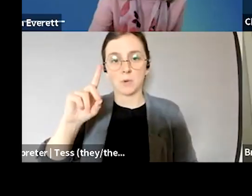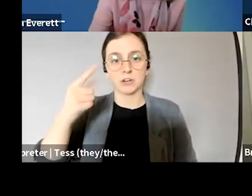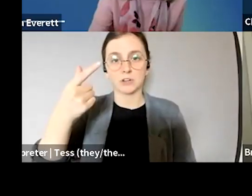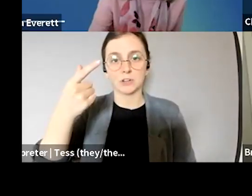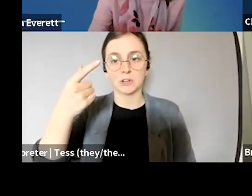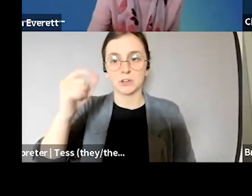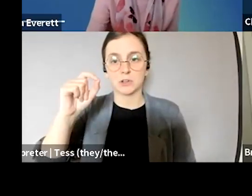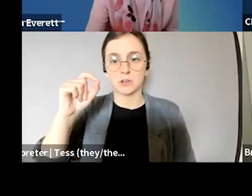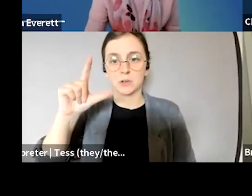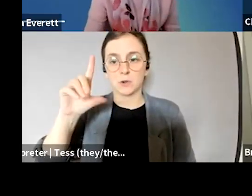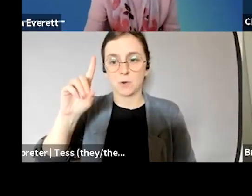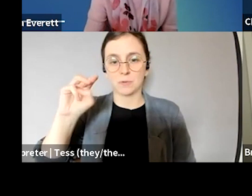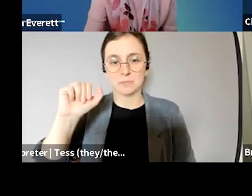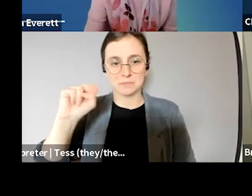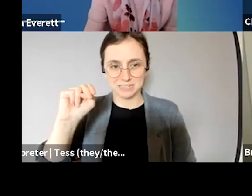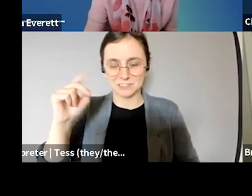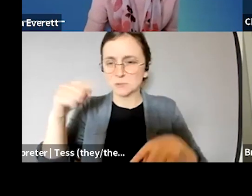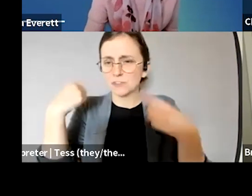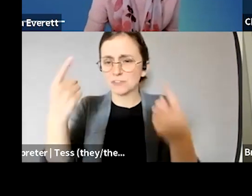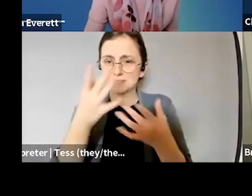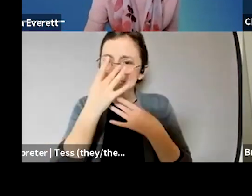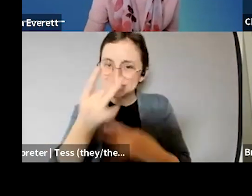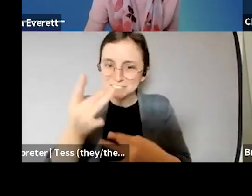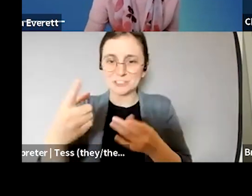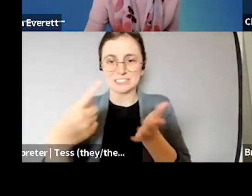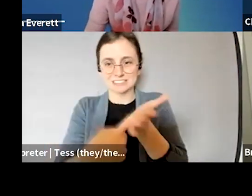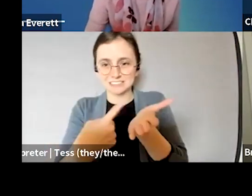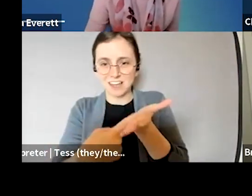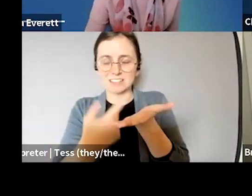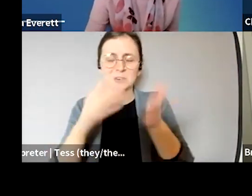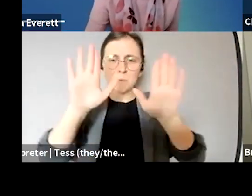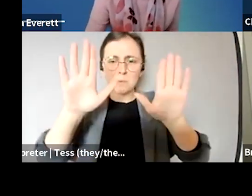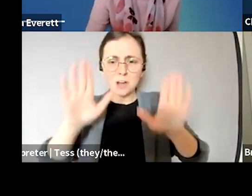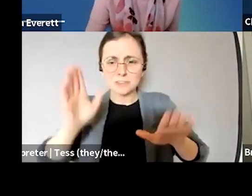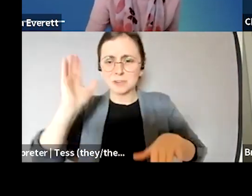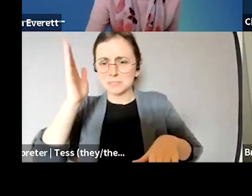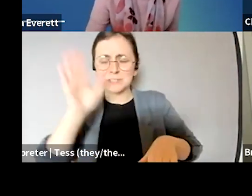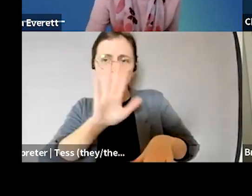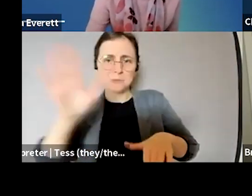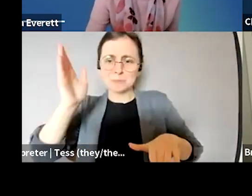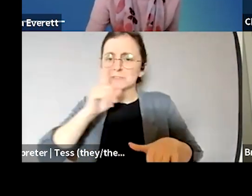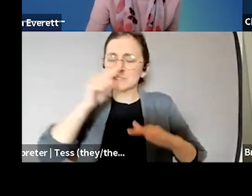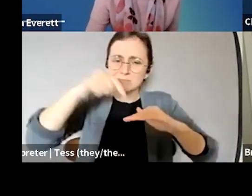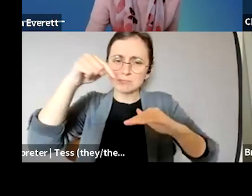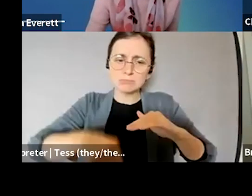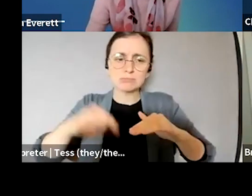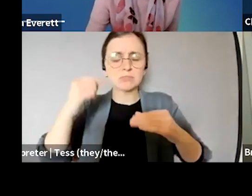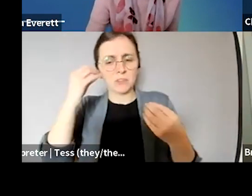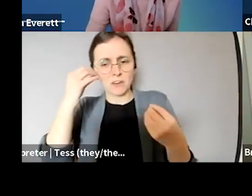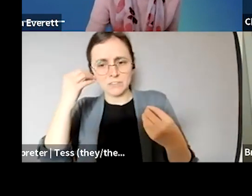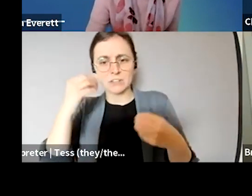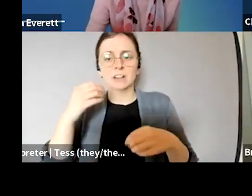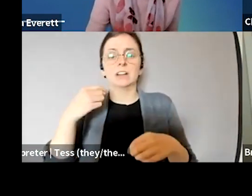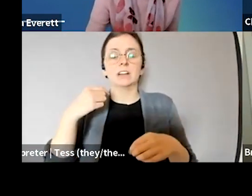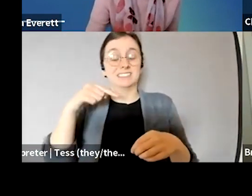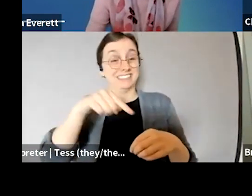an interesting discussion and wonderful presentations, thoughtful presentations, as we really take on an important